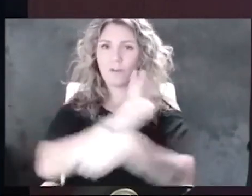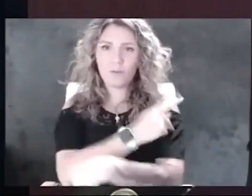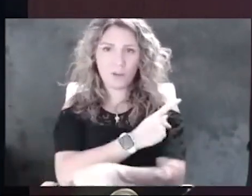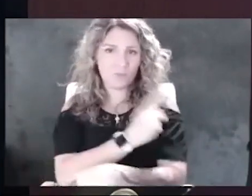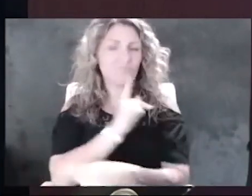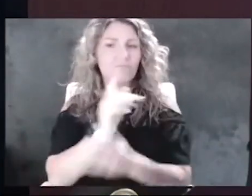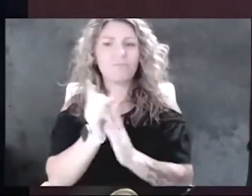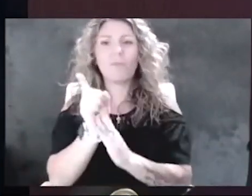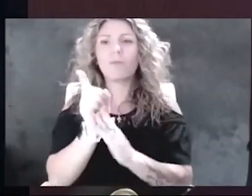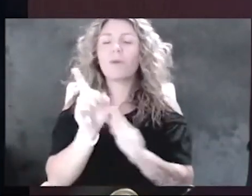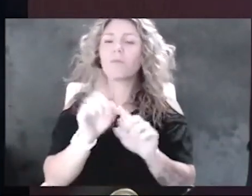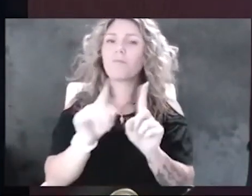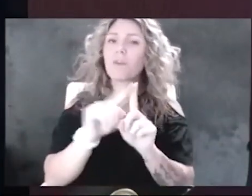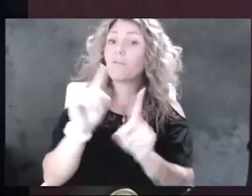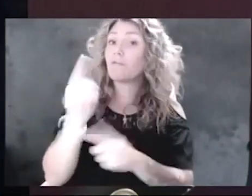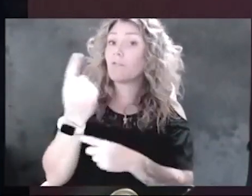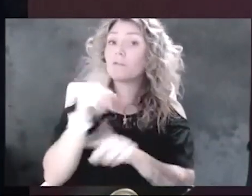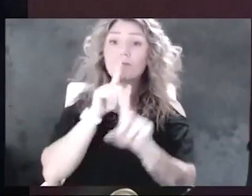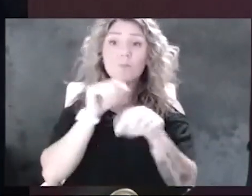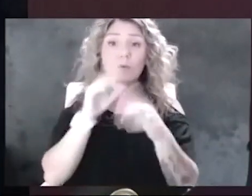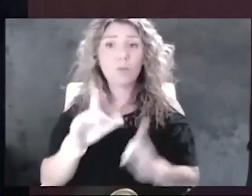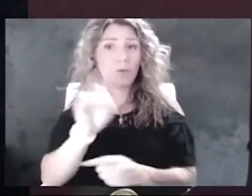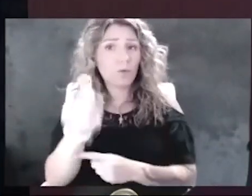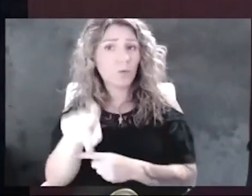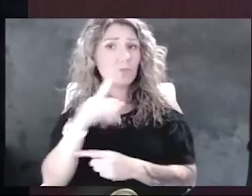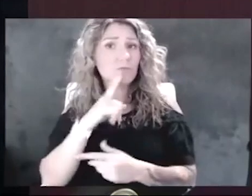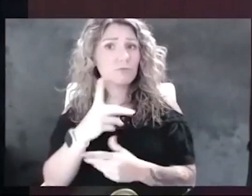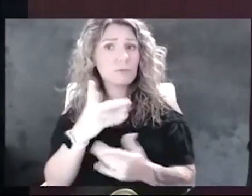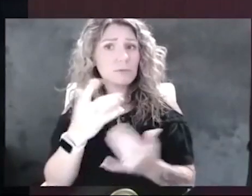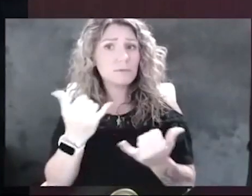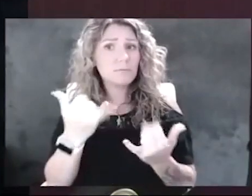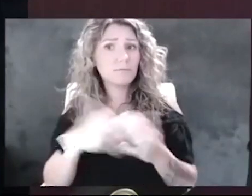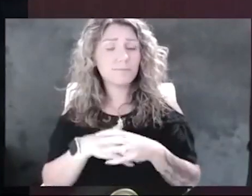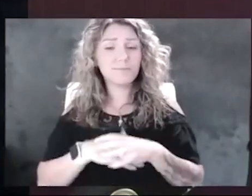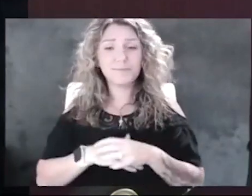see if there are any reporter questions on the line.